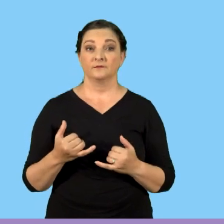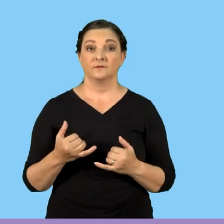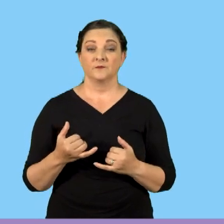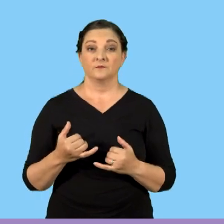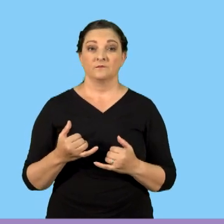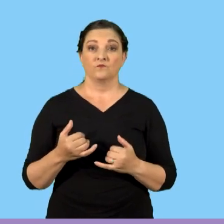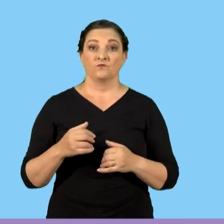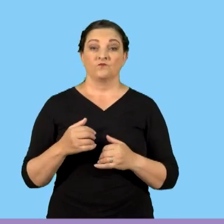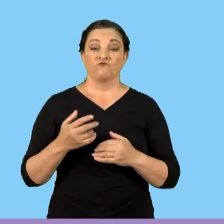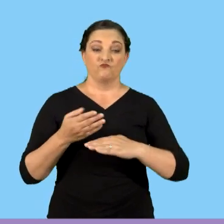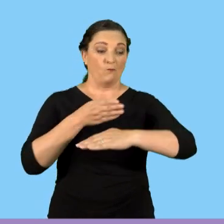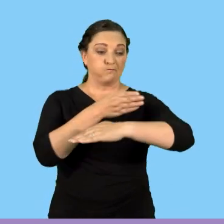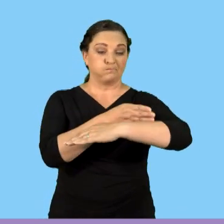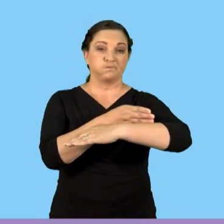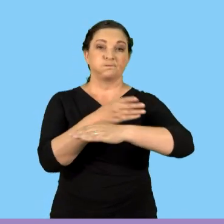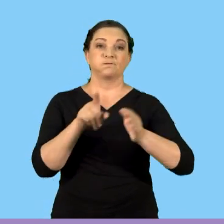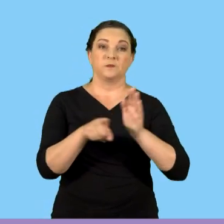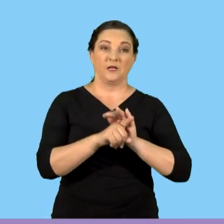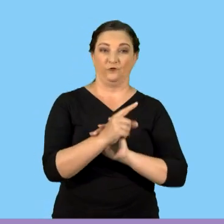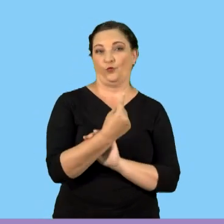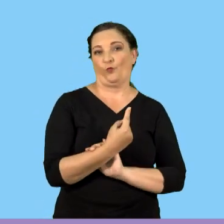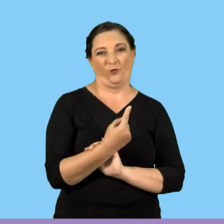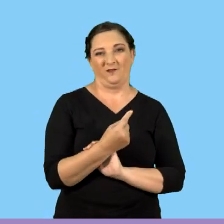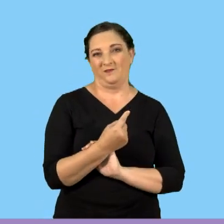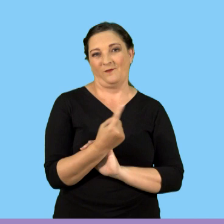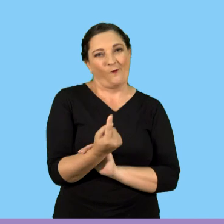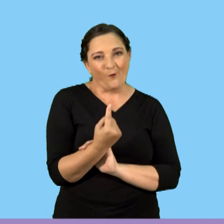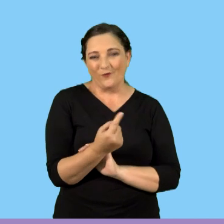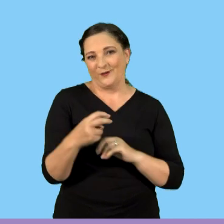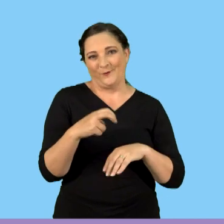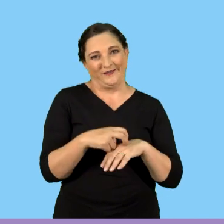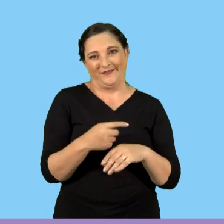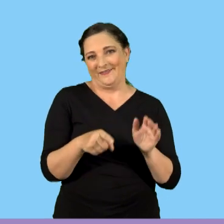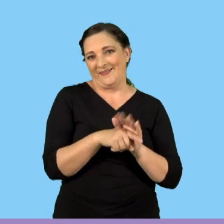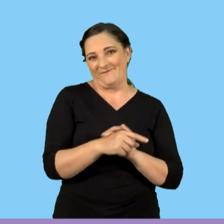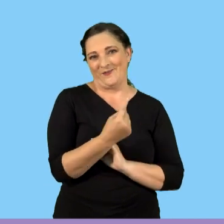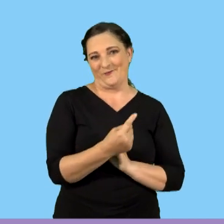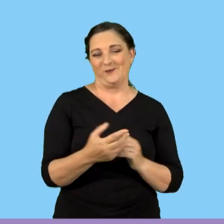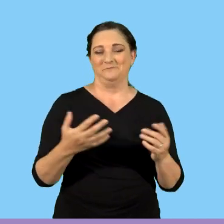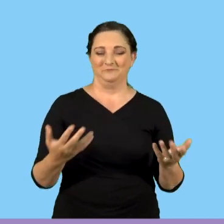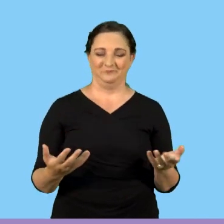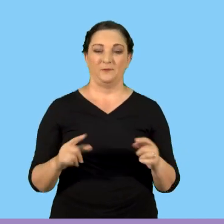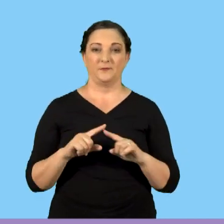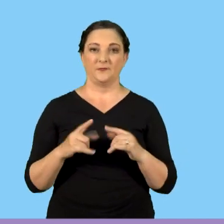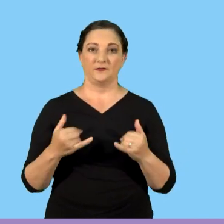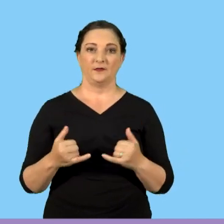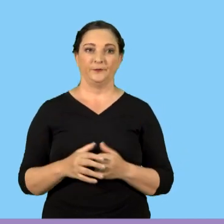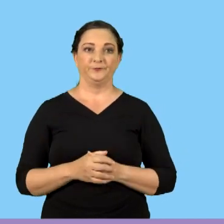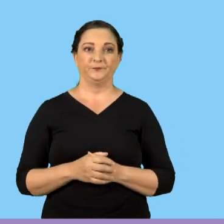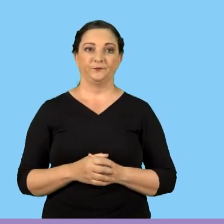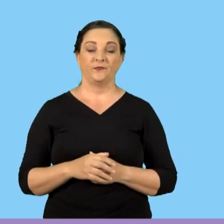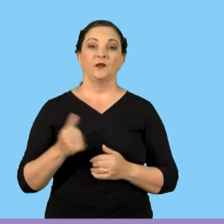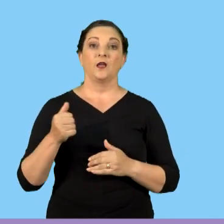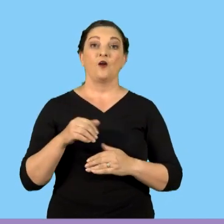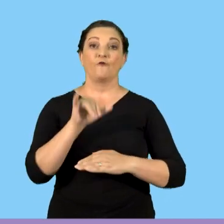Although in this point, we just need the -1 when it comes to the x values. Let's